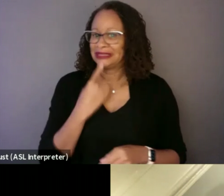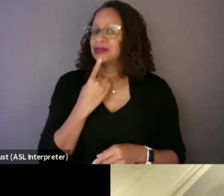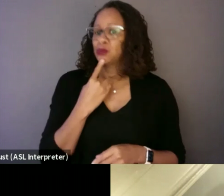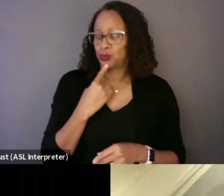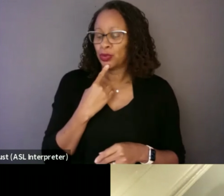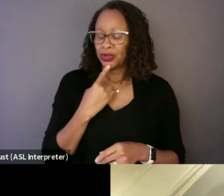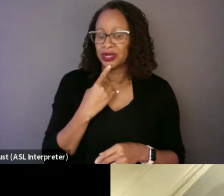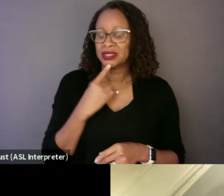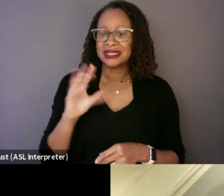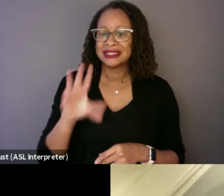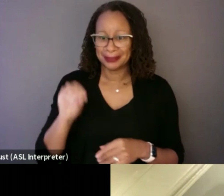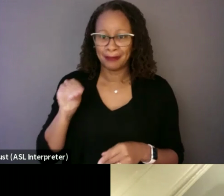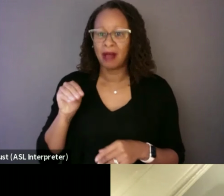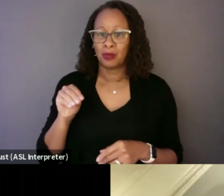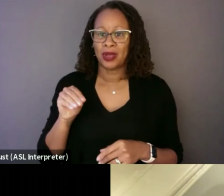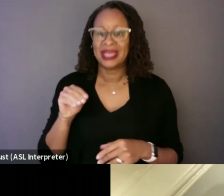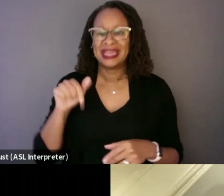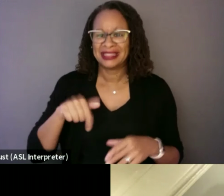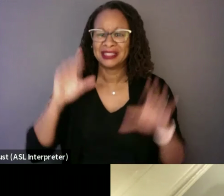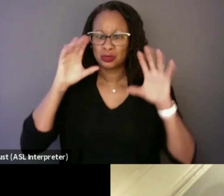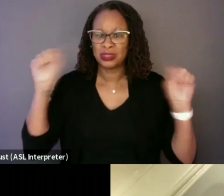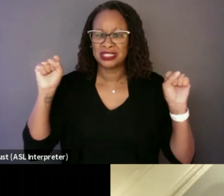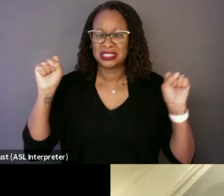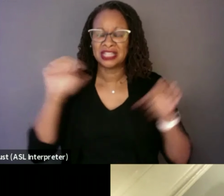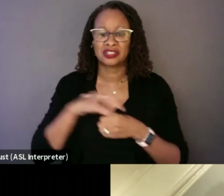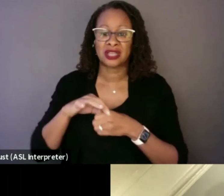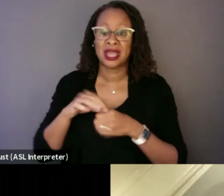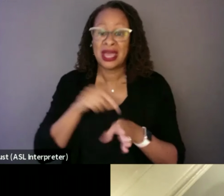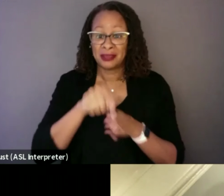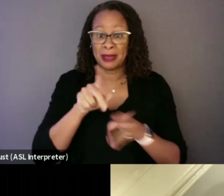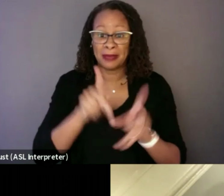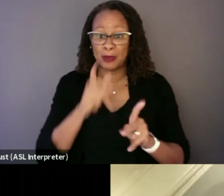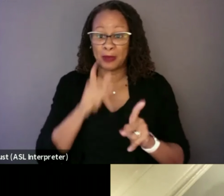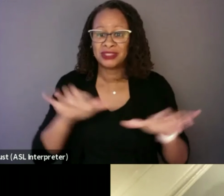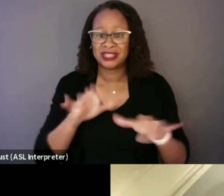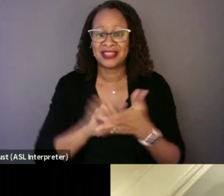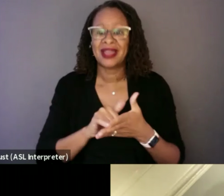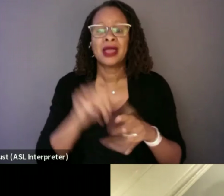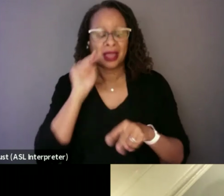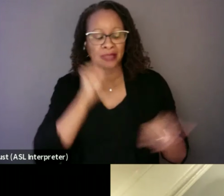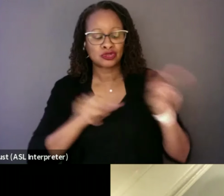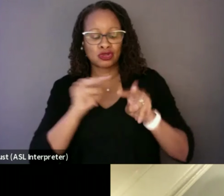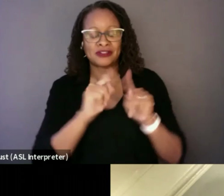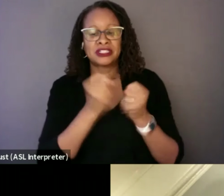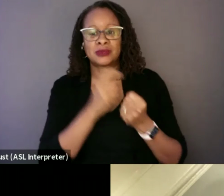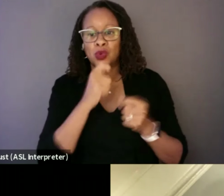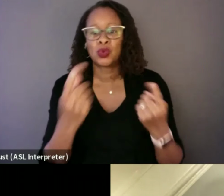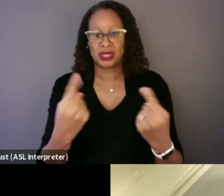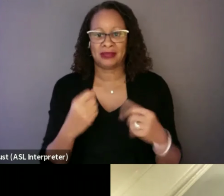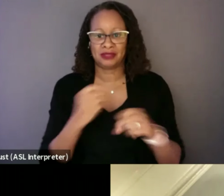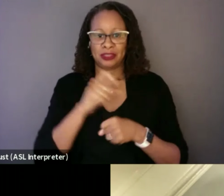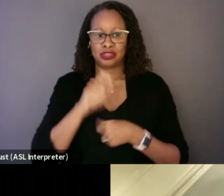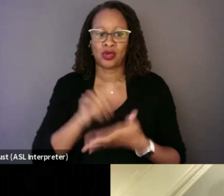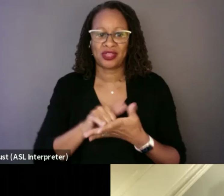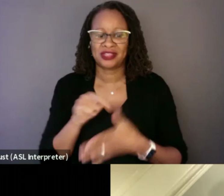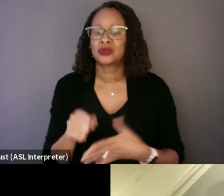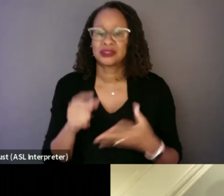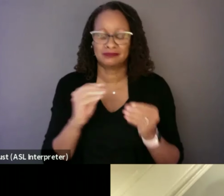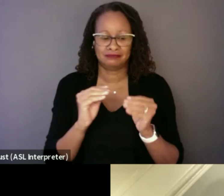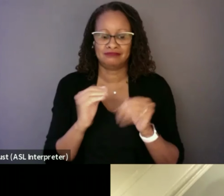presidential election. And the main people who did that was the observer teams who came to make sure that this was a